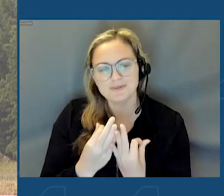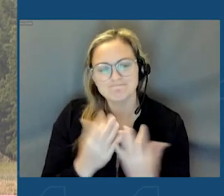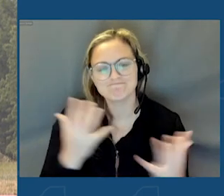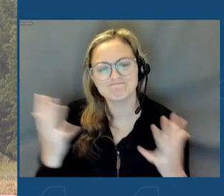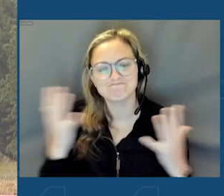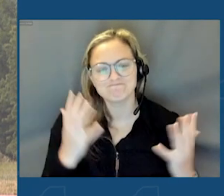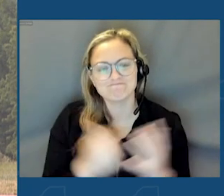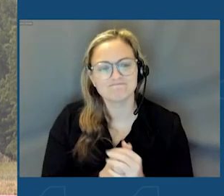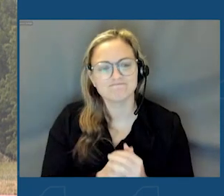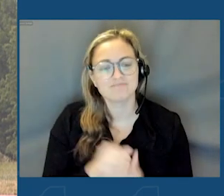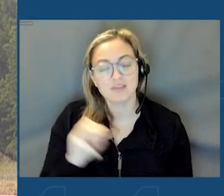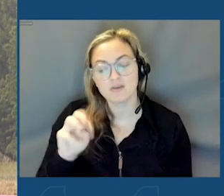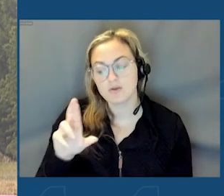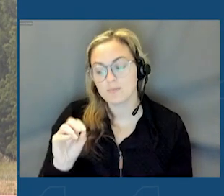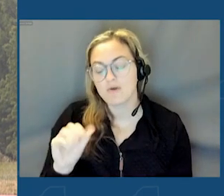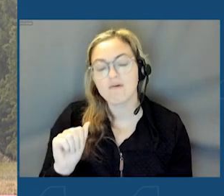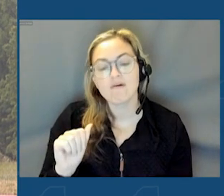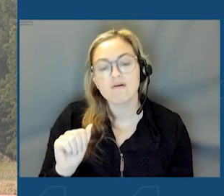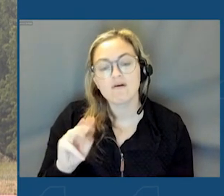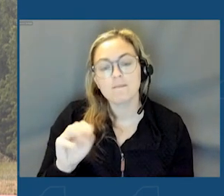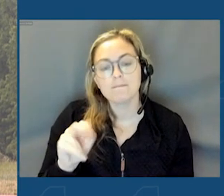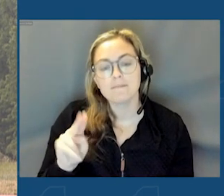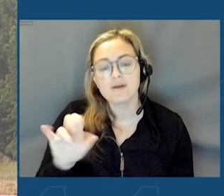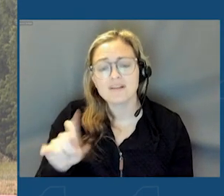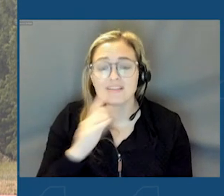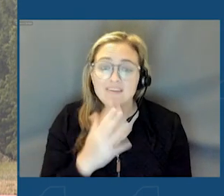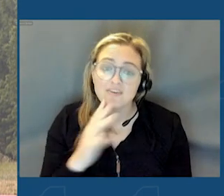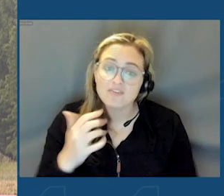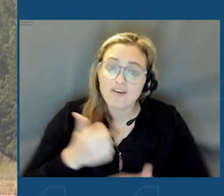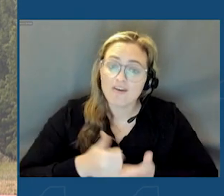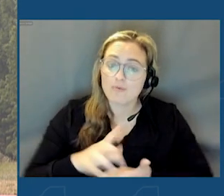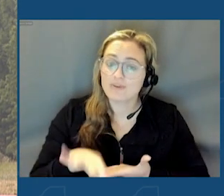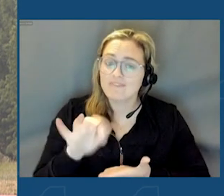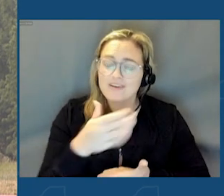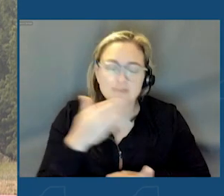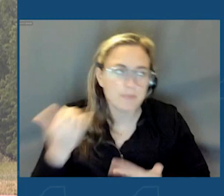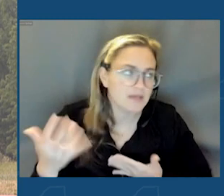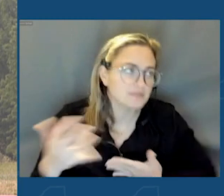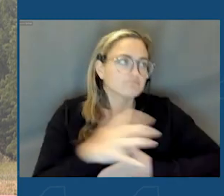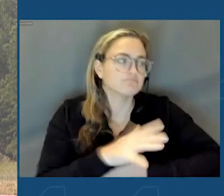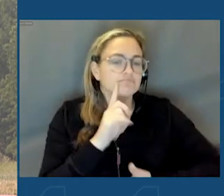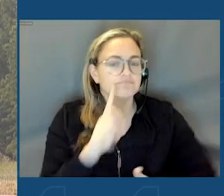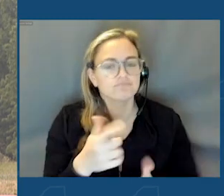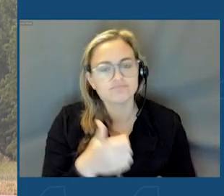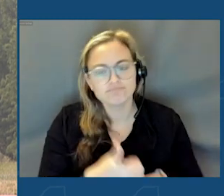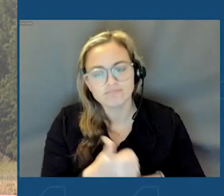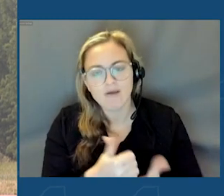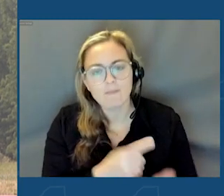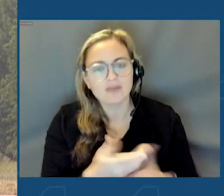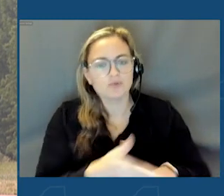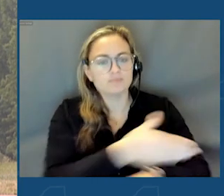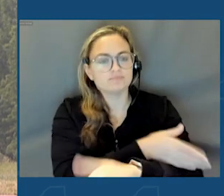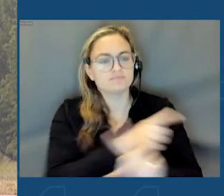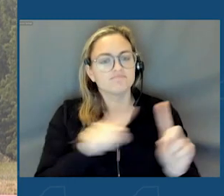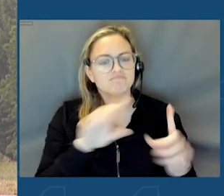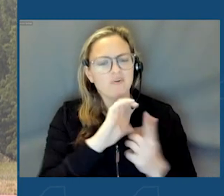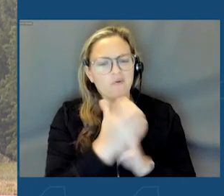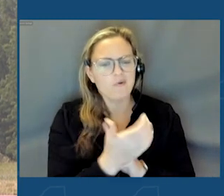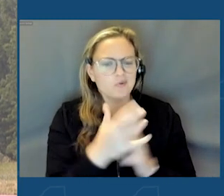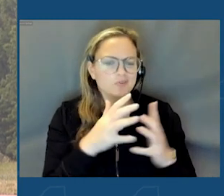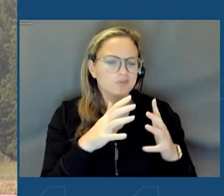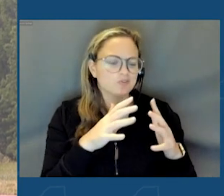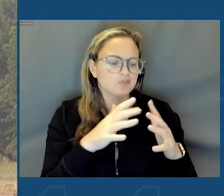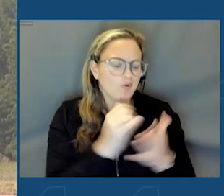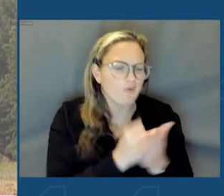Mauro Manis, I want to thank you also for helping us find the very best and helping elevate culture and arts in our state. And